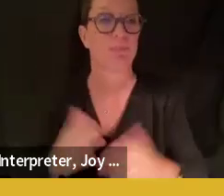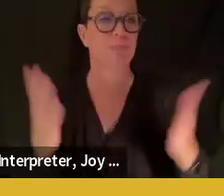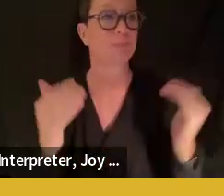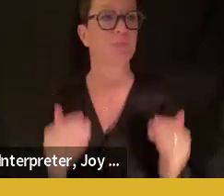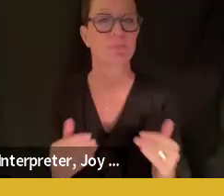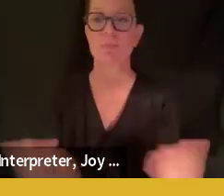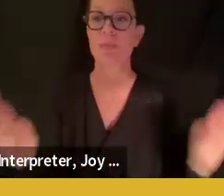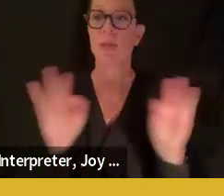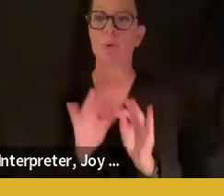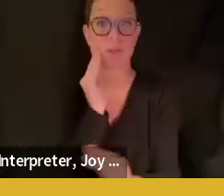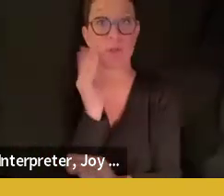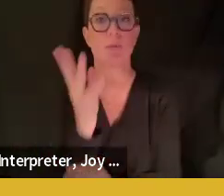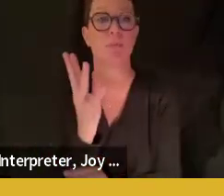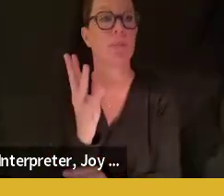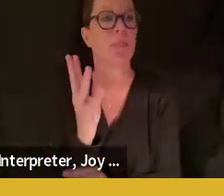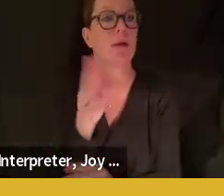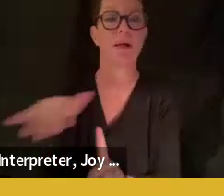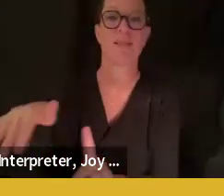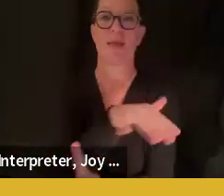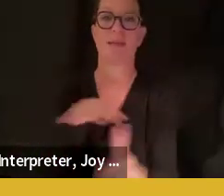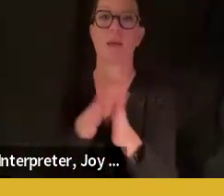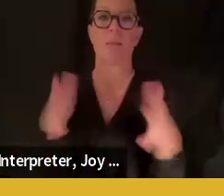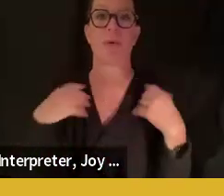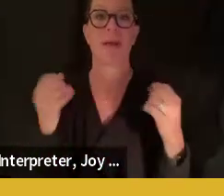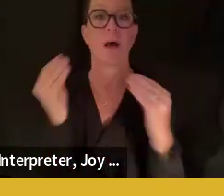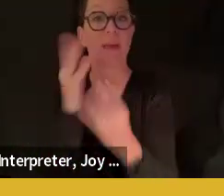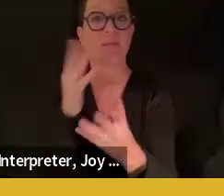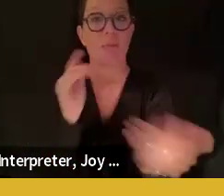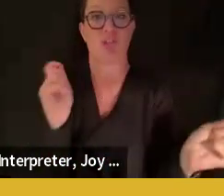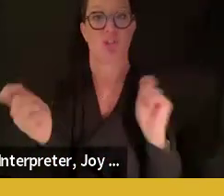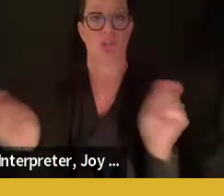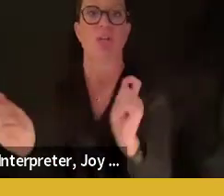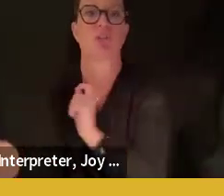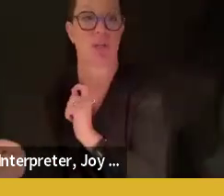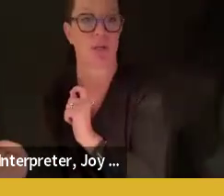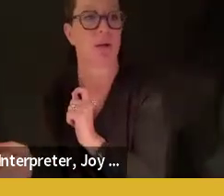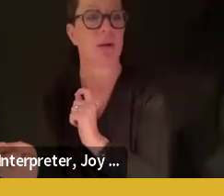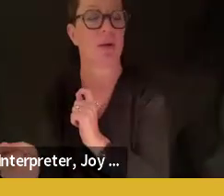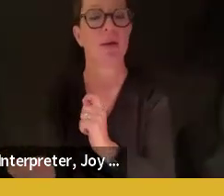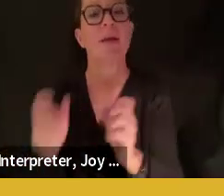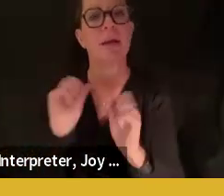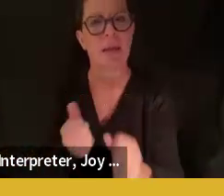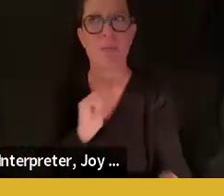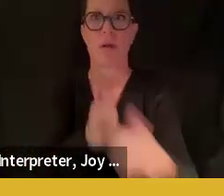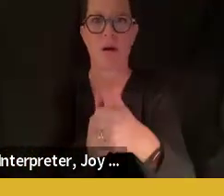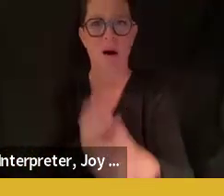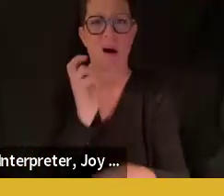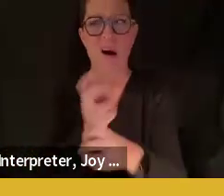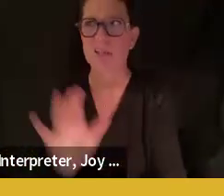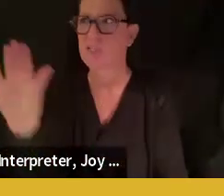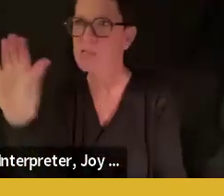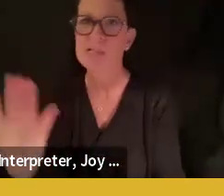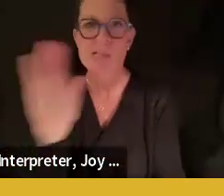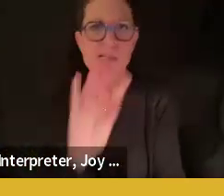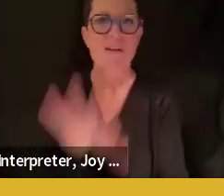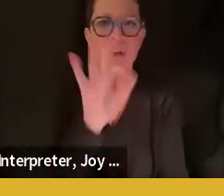It's important to note the landscape of public health information is changing right now, and it can be challenging to find trusted